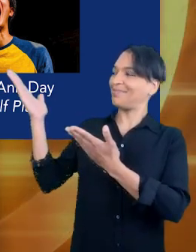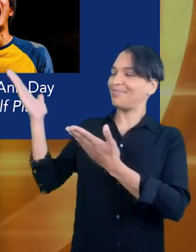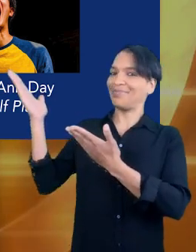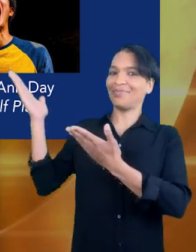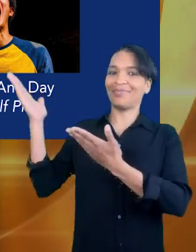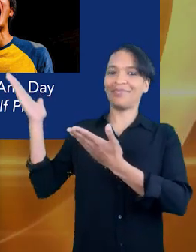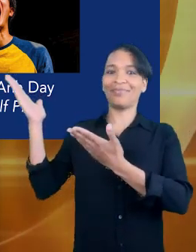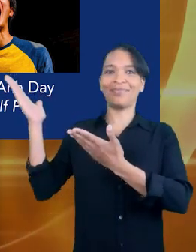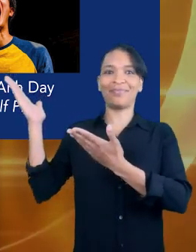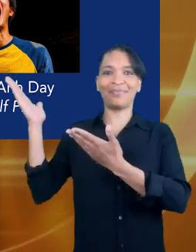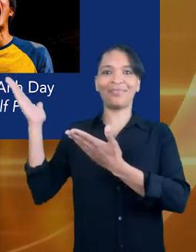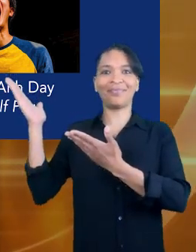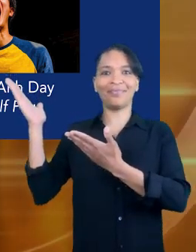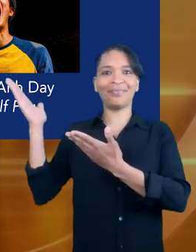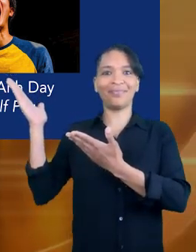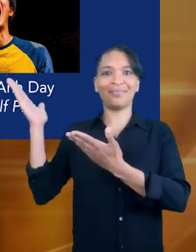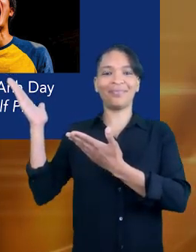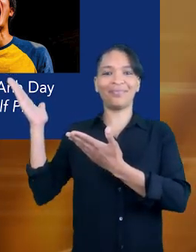Apollinaire Theater Company;